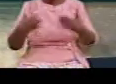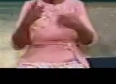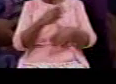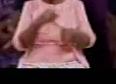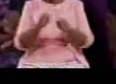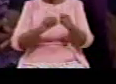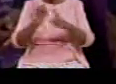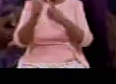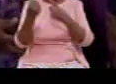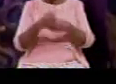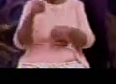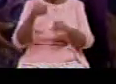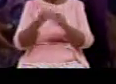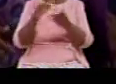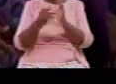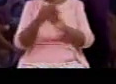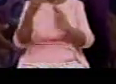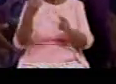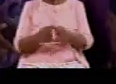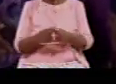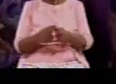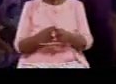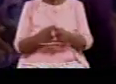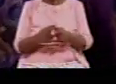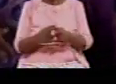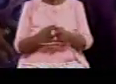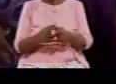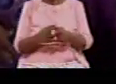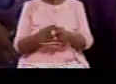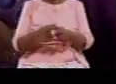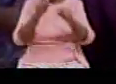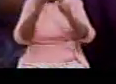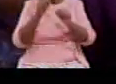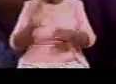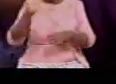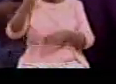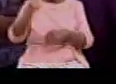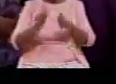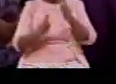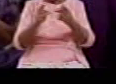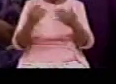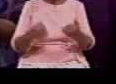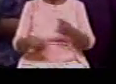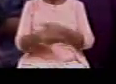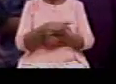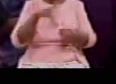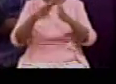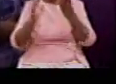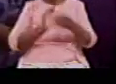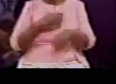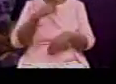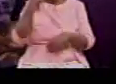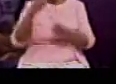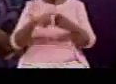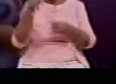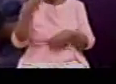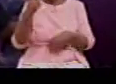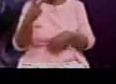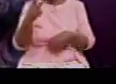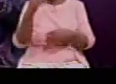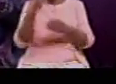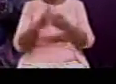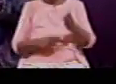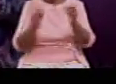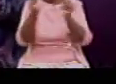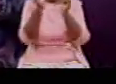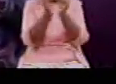in Jesus' name. Bless your people today. Open our eyes to see what bondage,